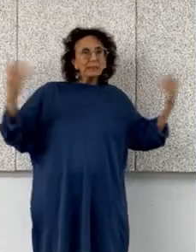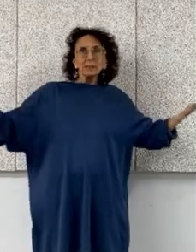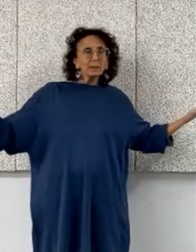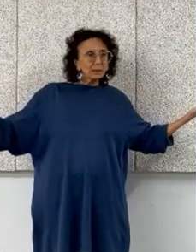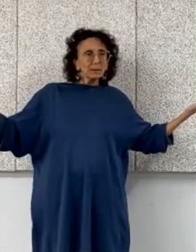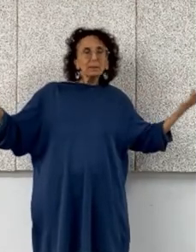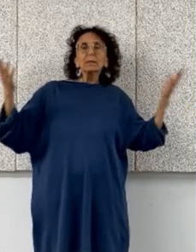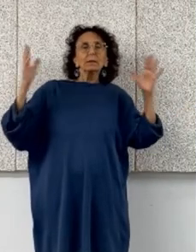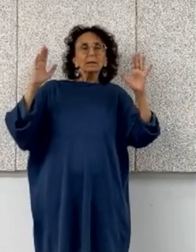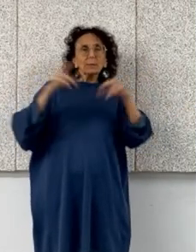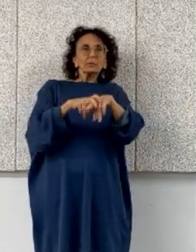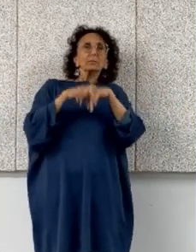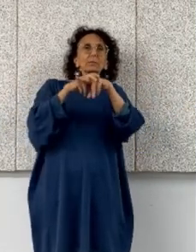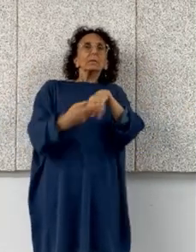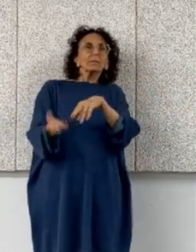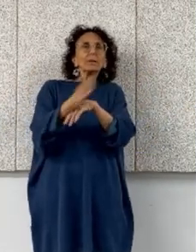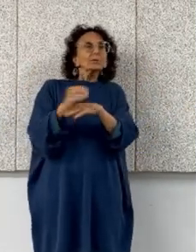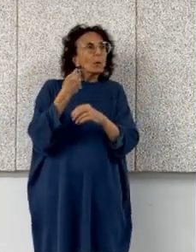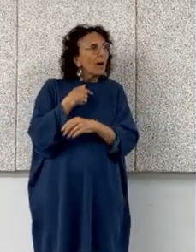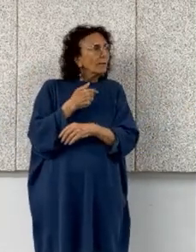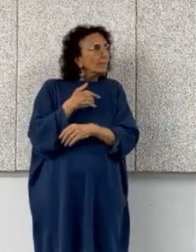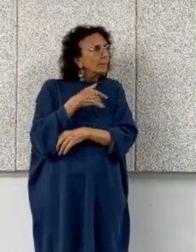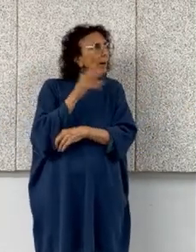I'm learning a lot sitting here.